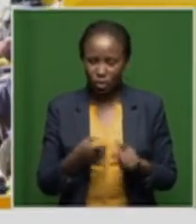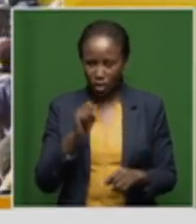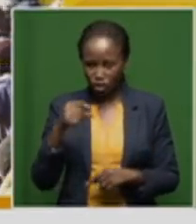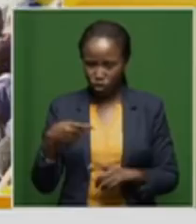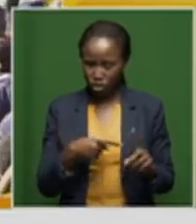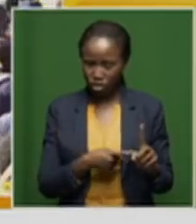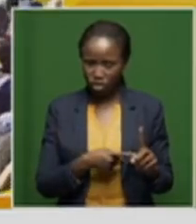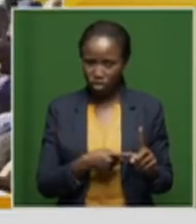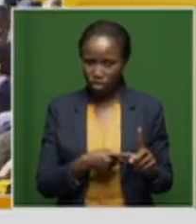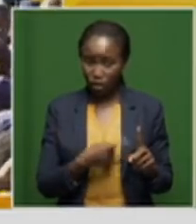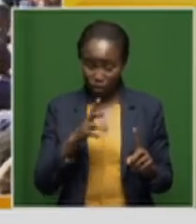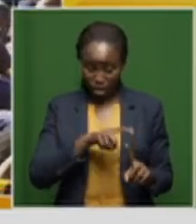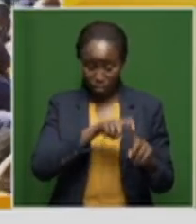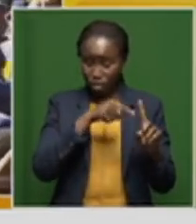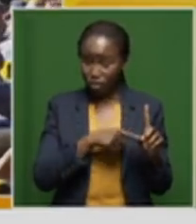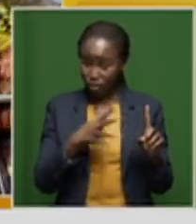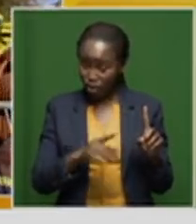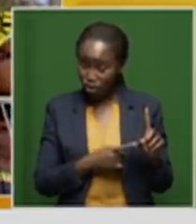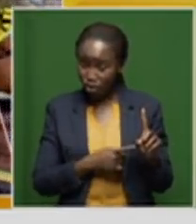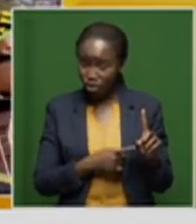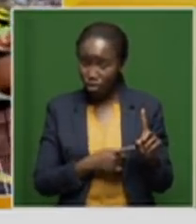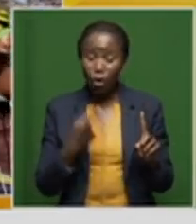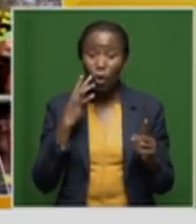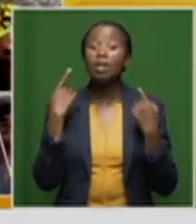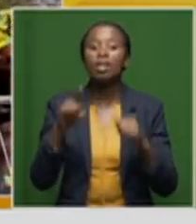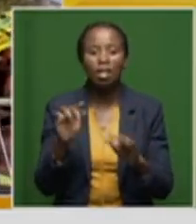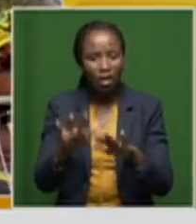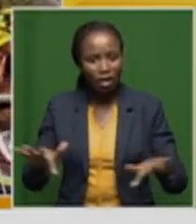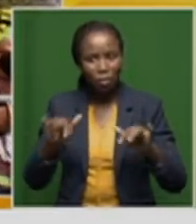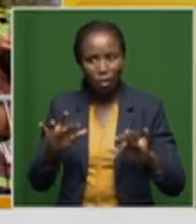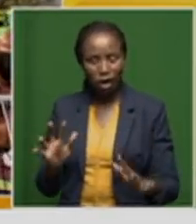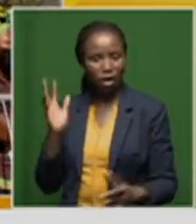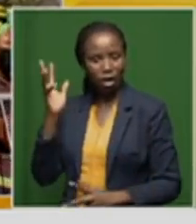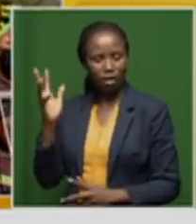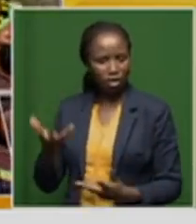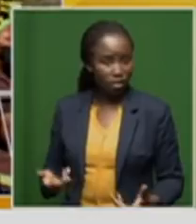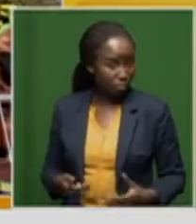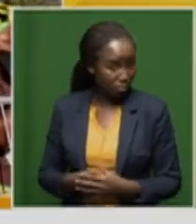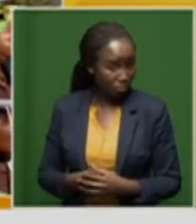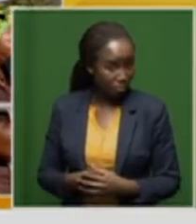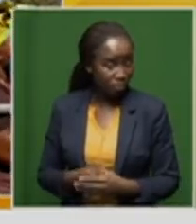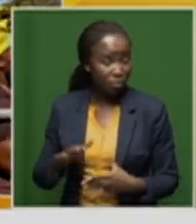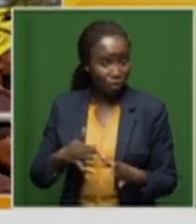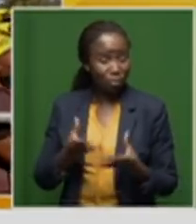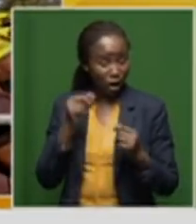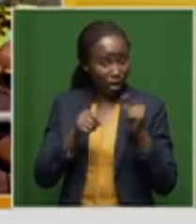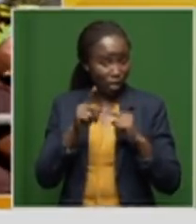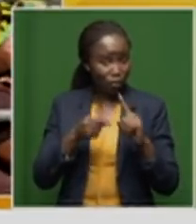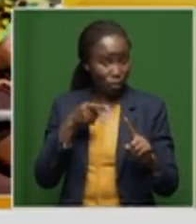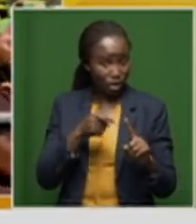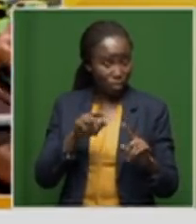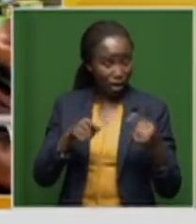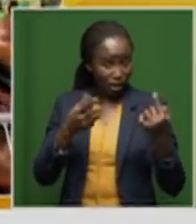of the ANC, who's suspended, once he takes to that podium, bearing in mind there may be more charges added against him? I'll start with you, Makanya, then to